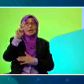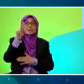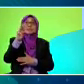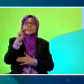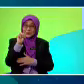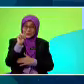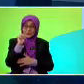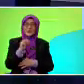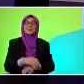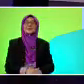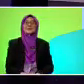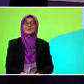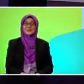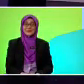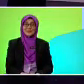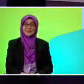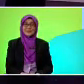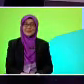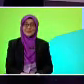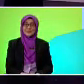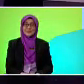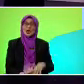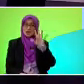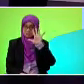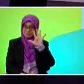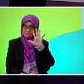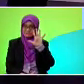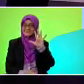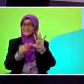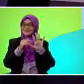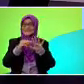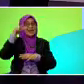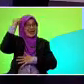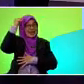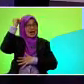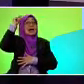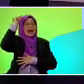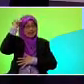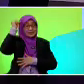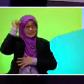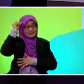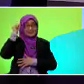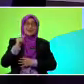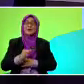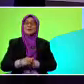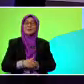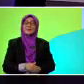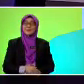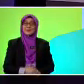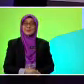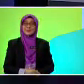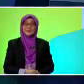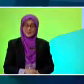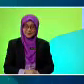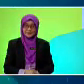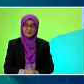also algae. Algae, And okay. the fifth one. Yes. Okay, Akil, you've been Akil, quiet. the last okay. man standing here. Right. All right. The final type